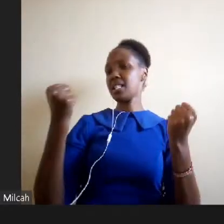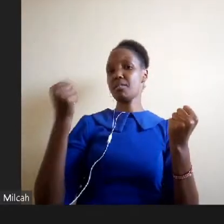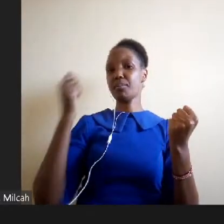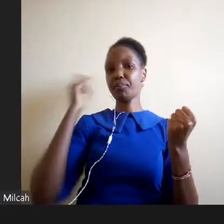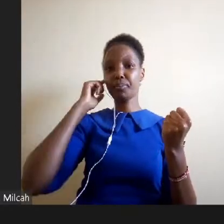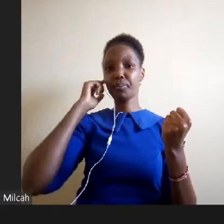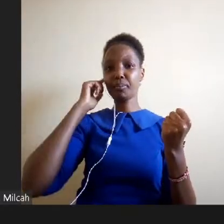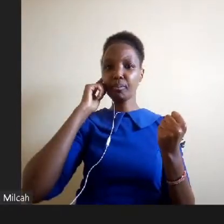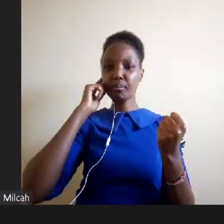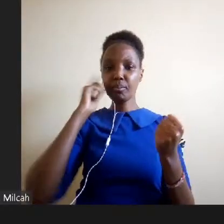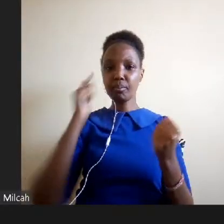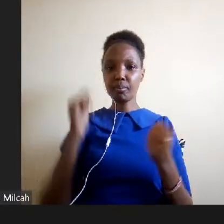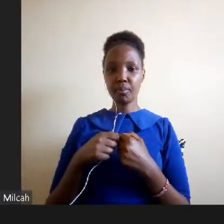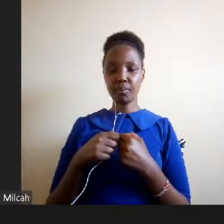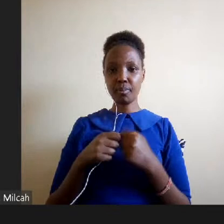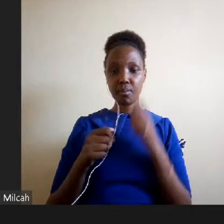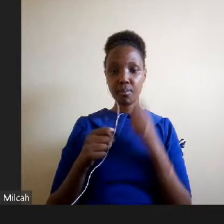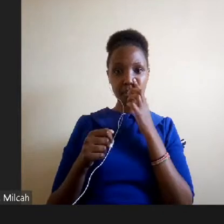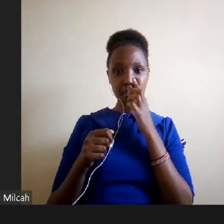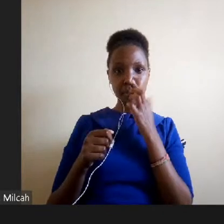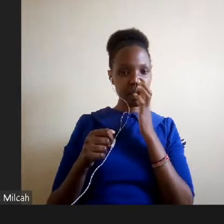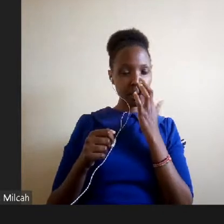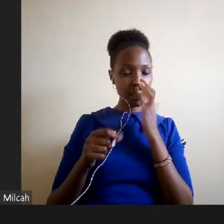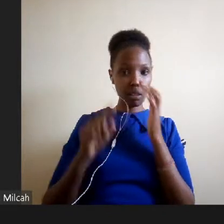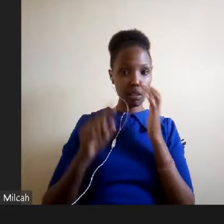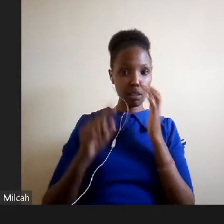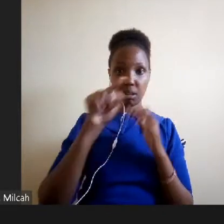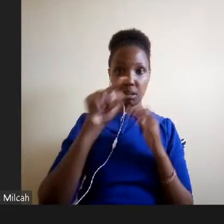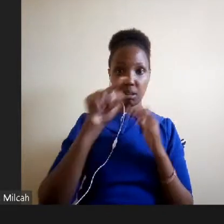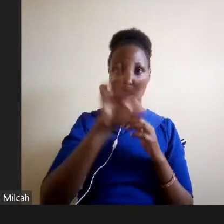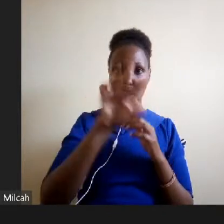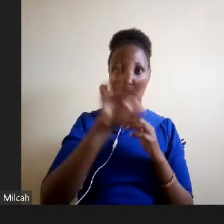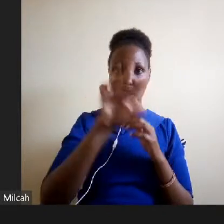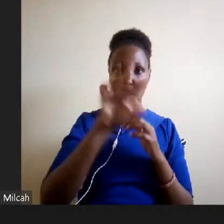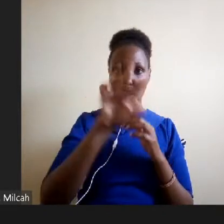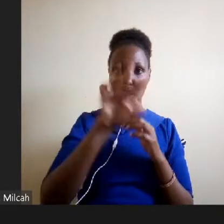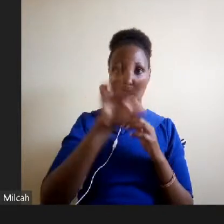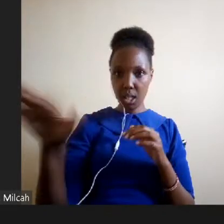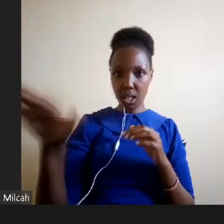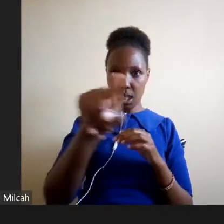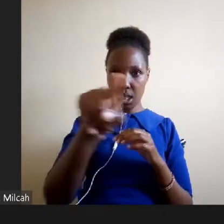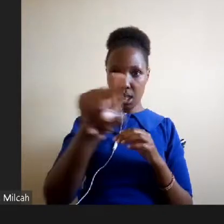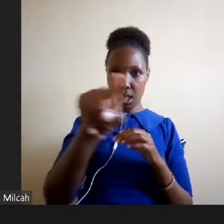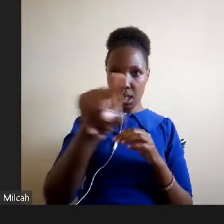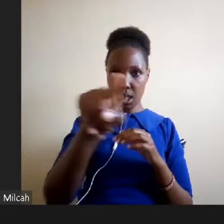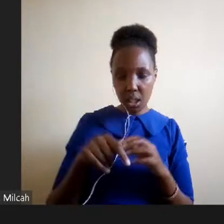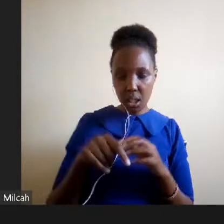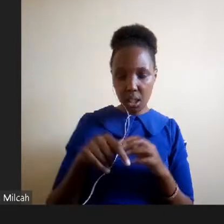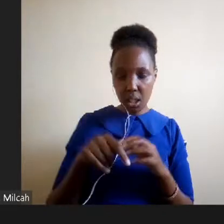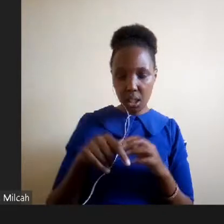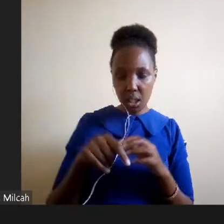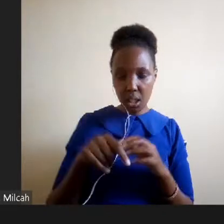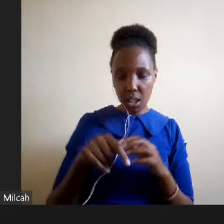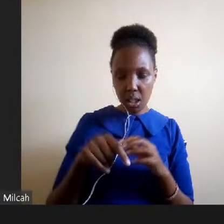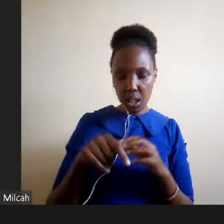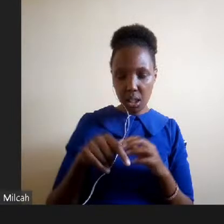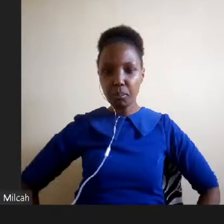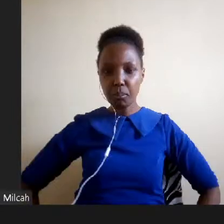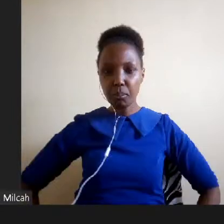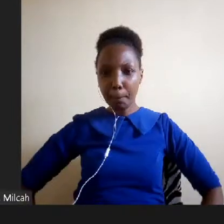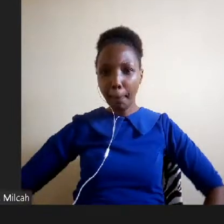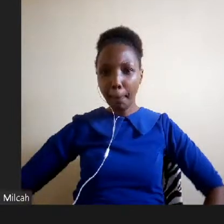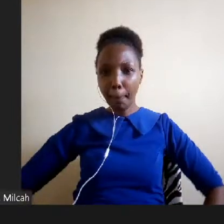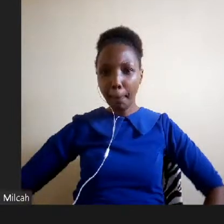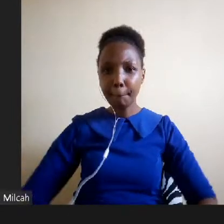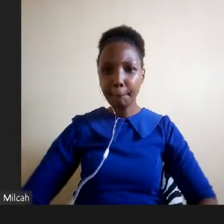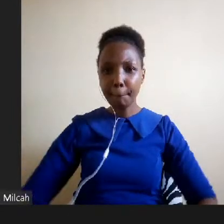of the terms that I used out there in terms of bullying or digital harassment. So we already have harassment, which